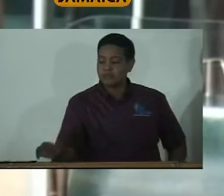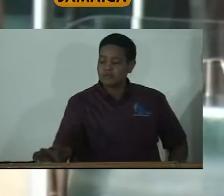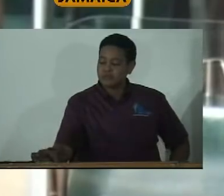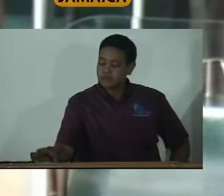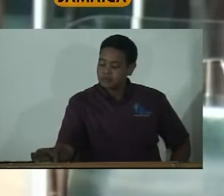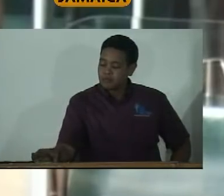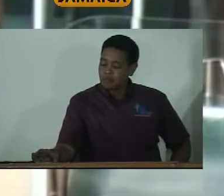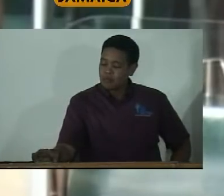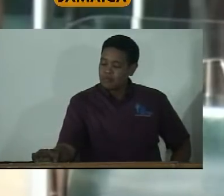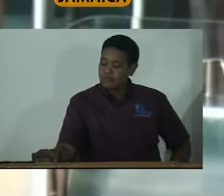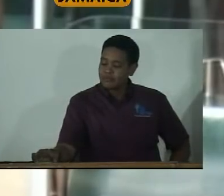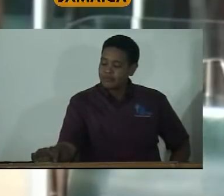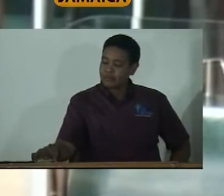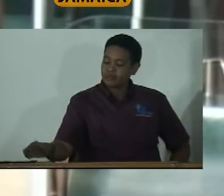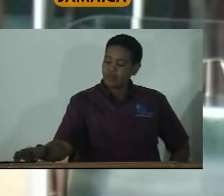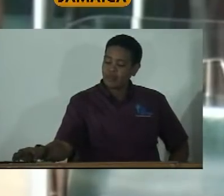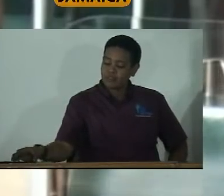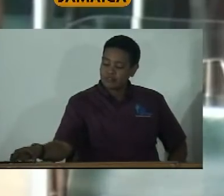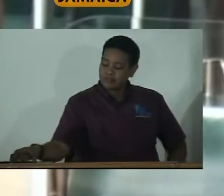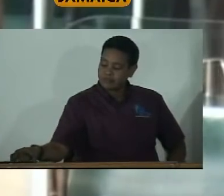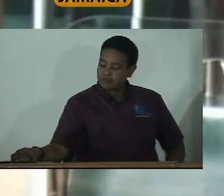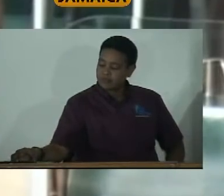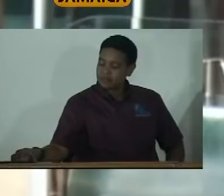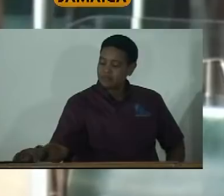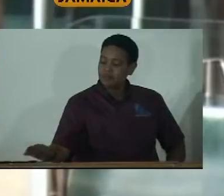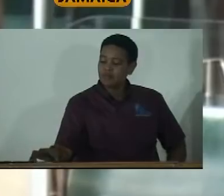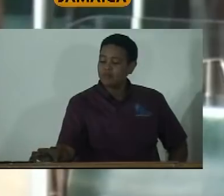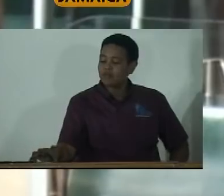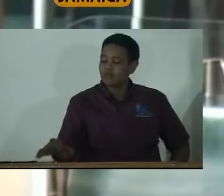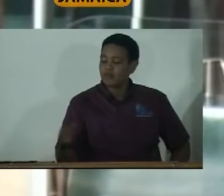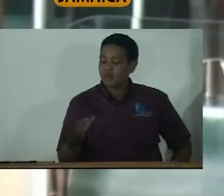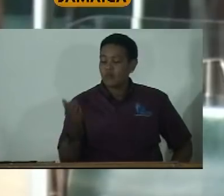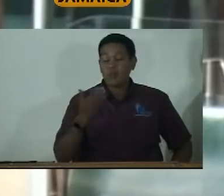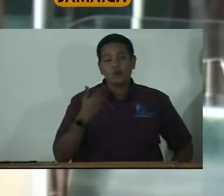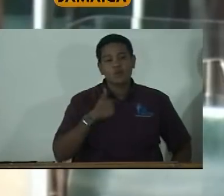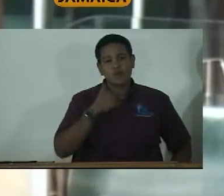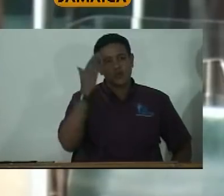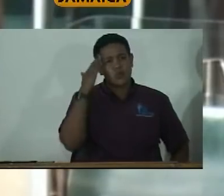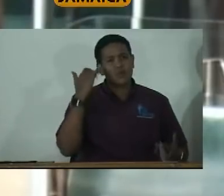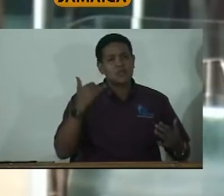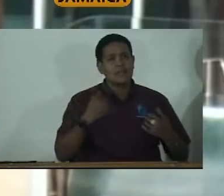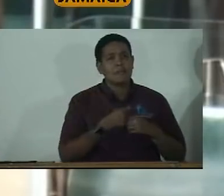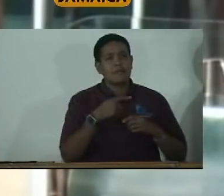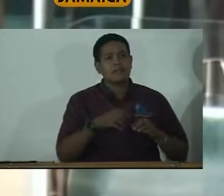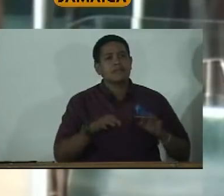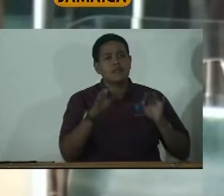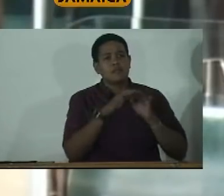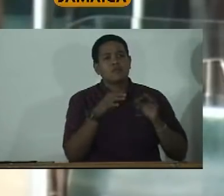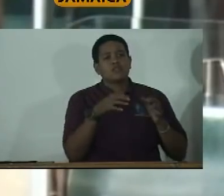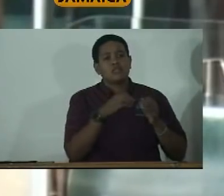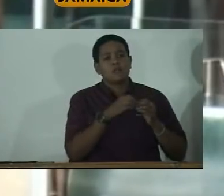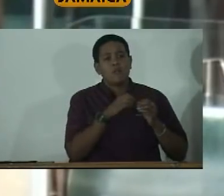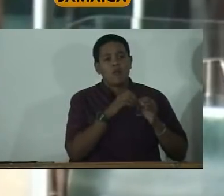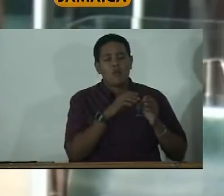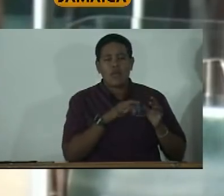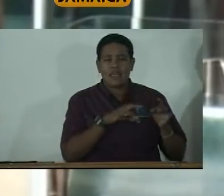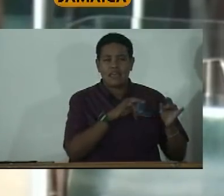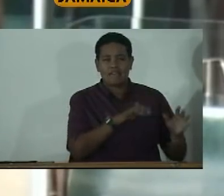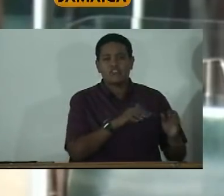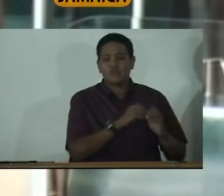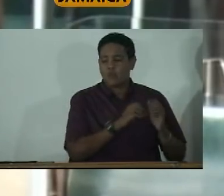what we know today to make this very important sector more efficient and